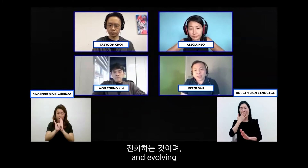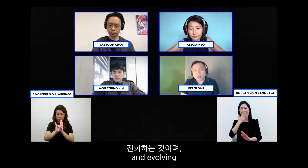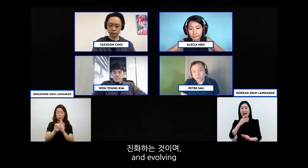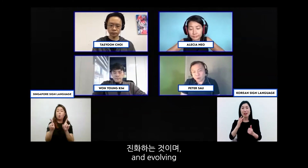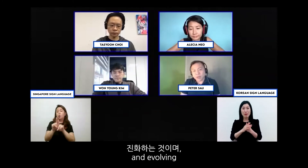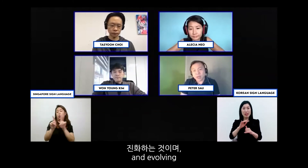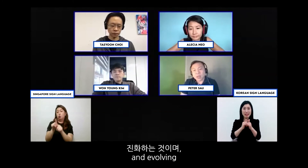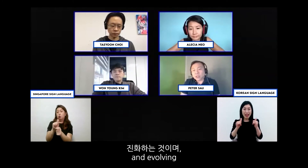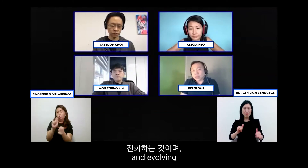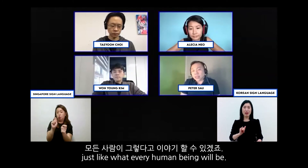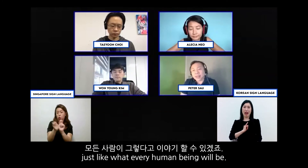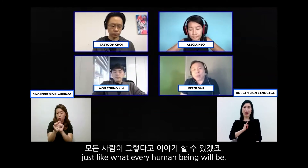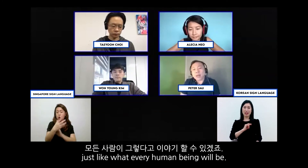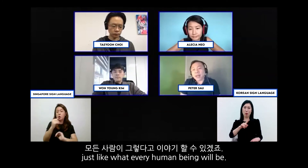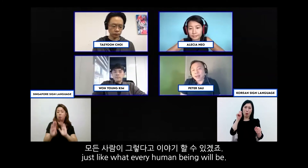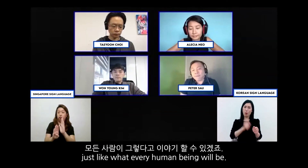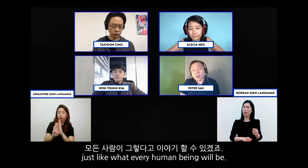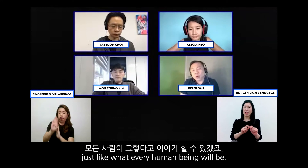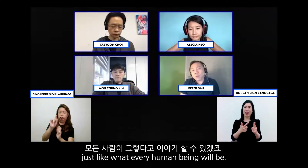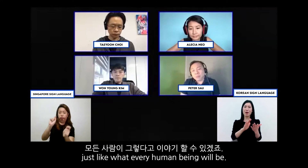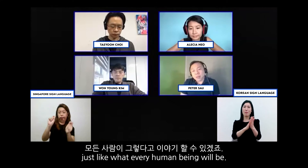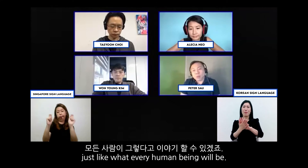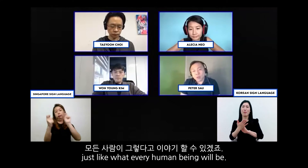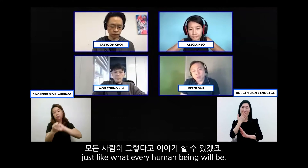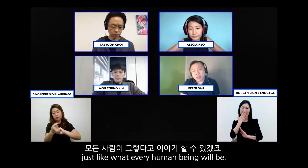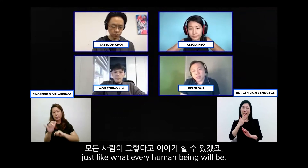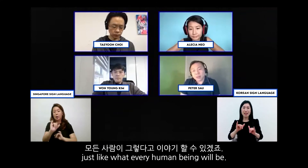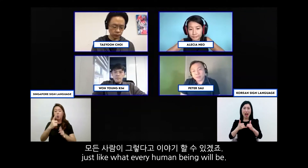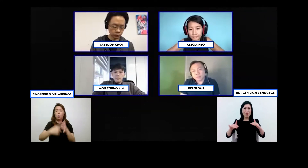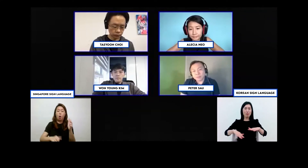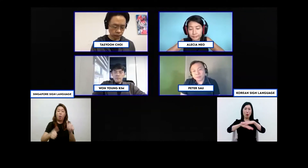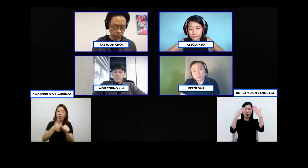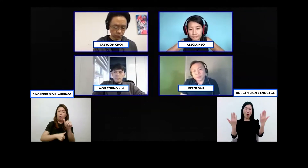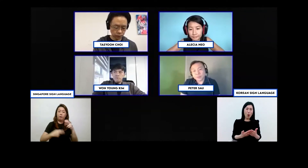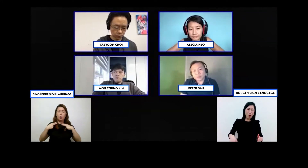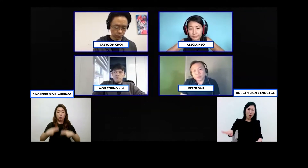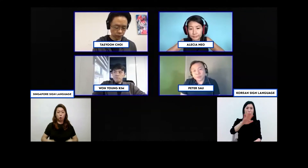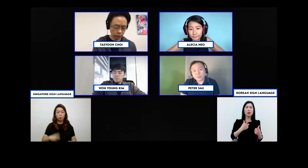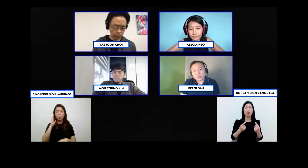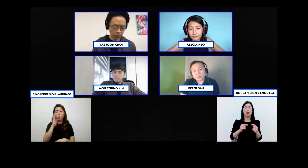changing and evolving, just like what every human being will be.